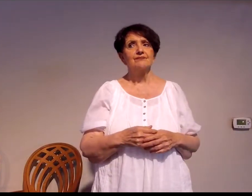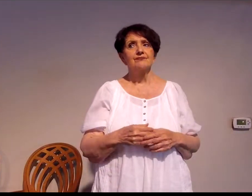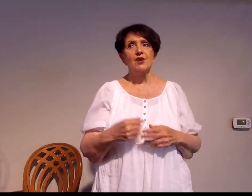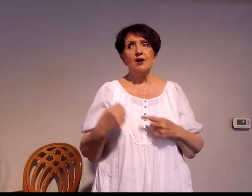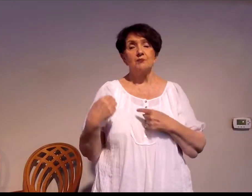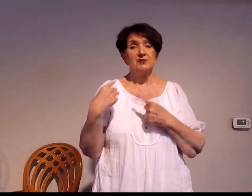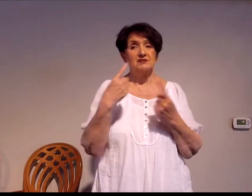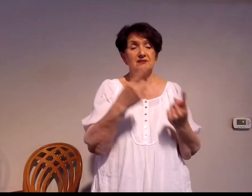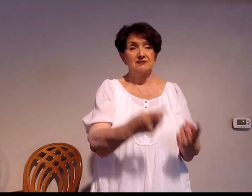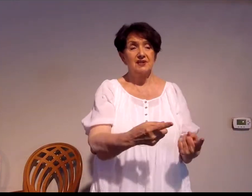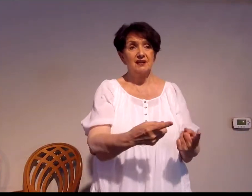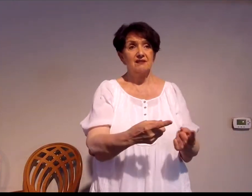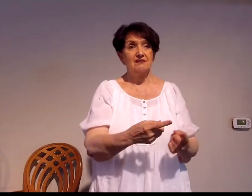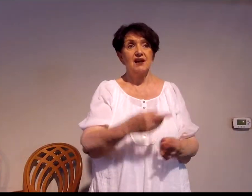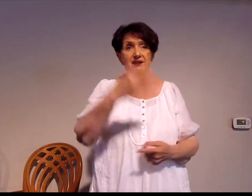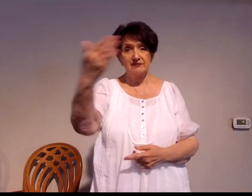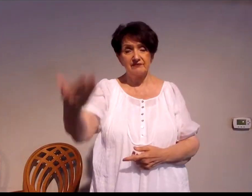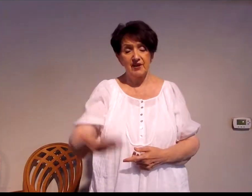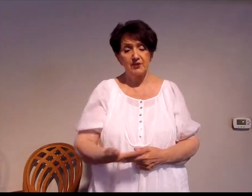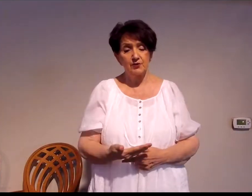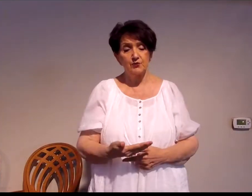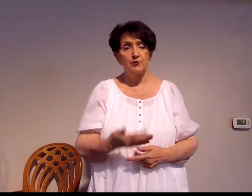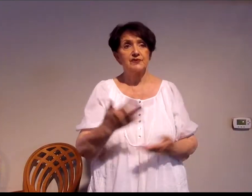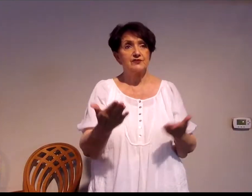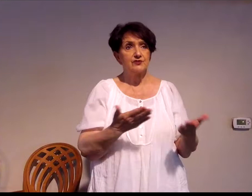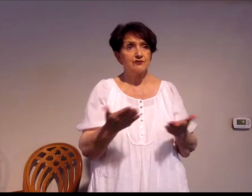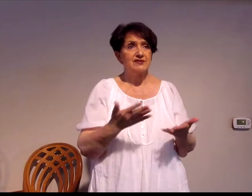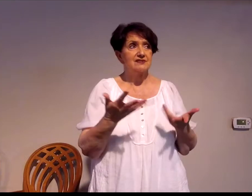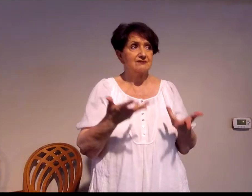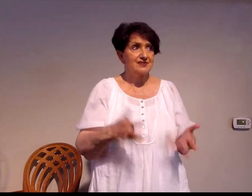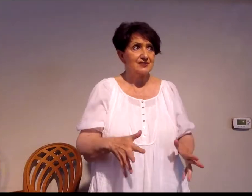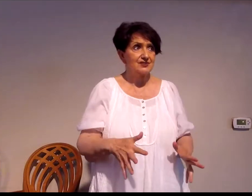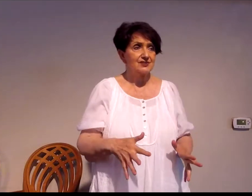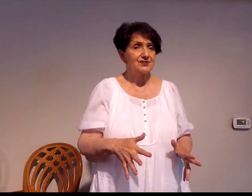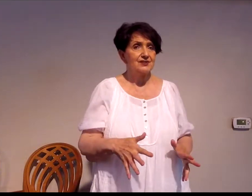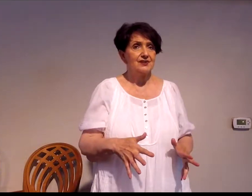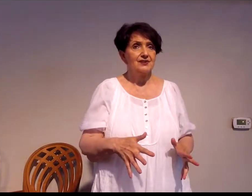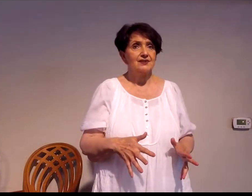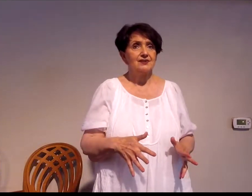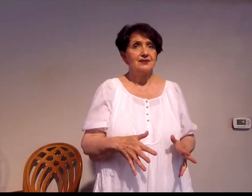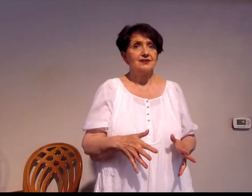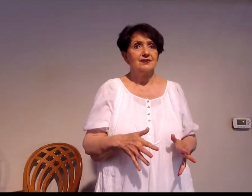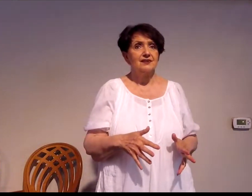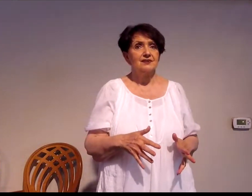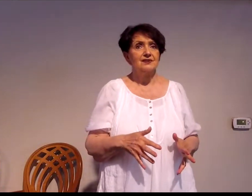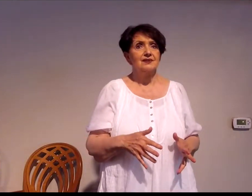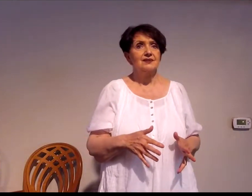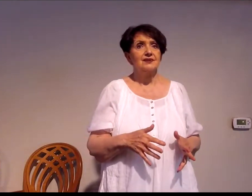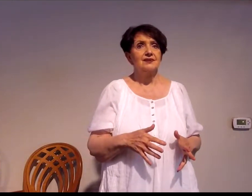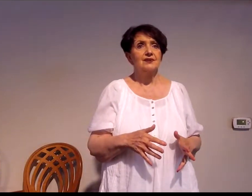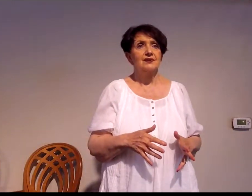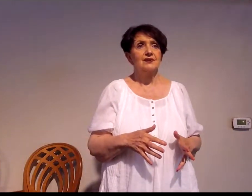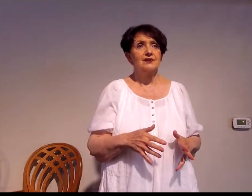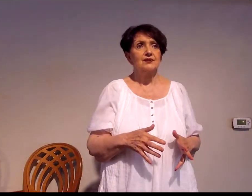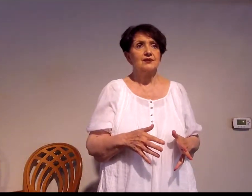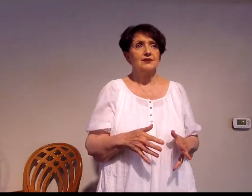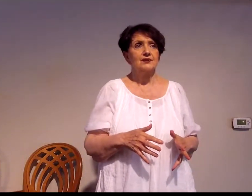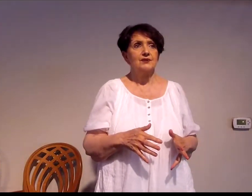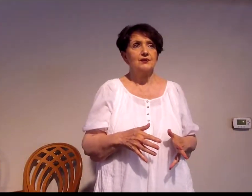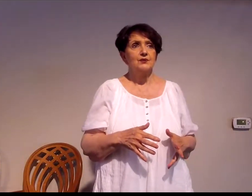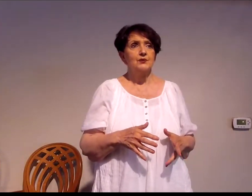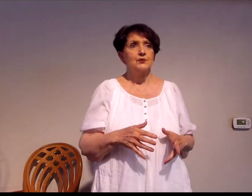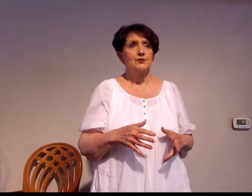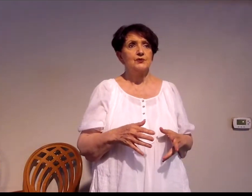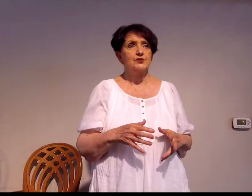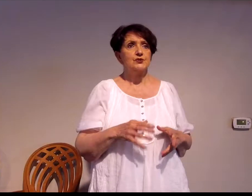I invite you after this service. Now, okay, it's fine, but we got to rumble with it. It's